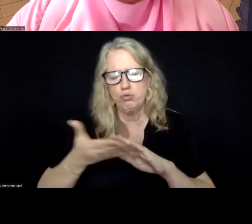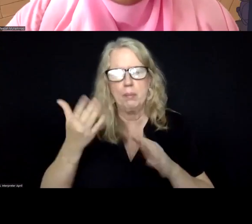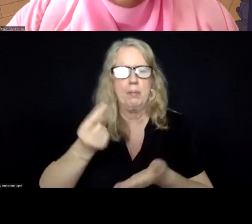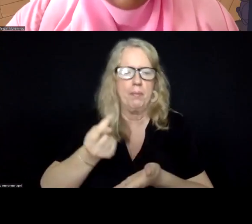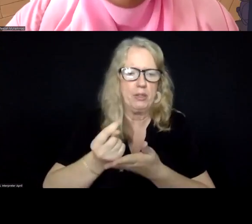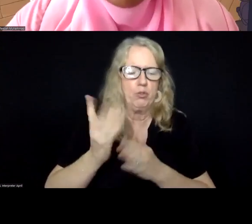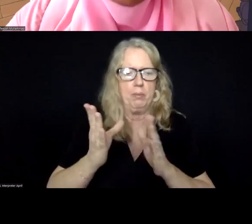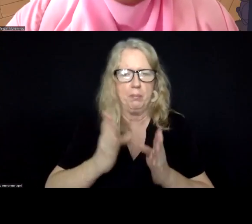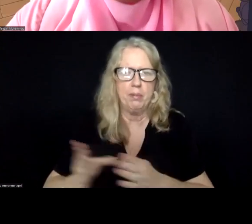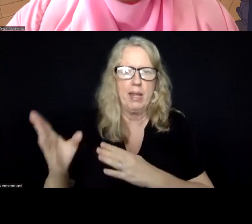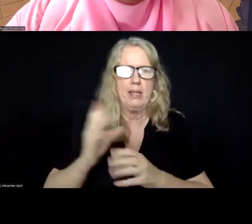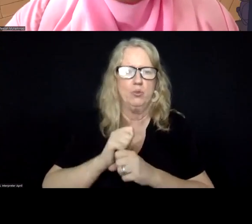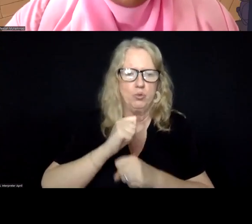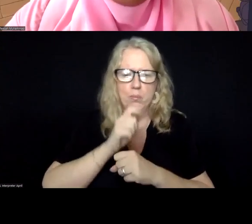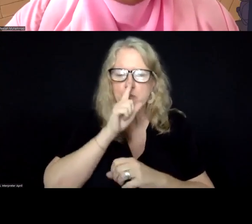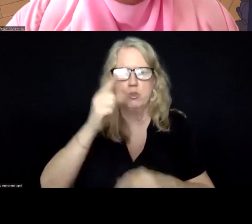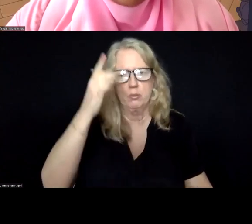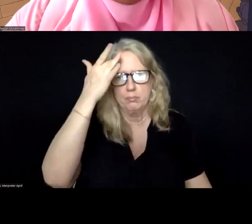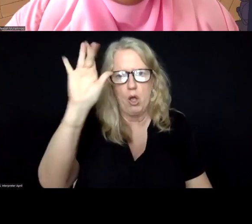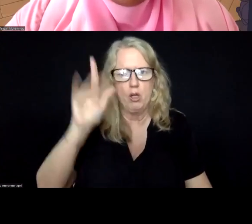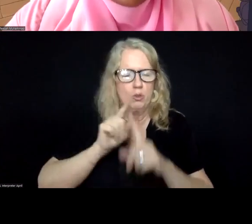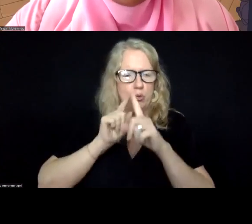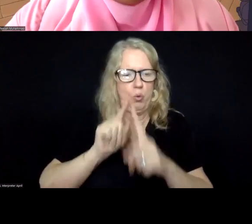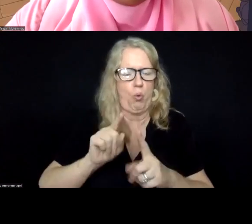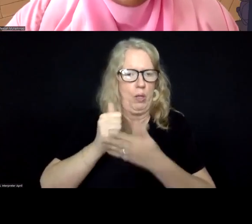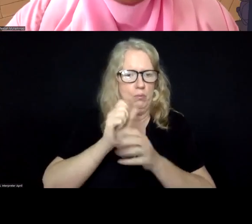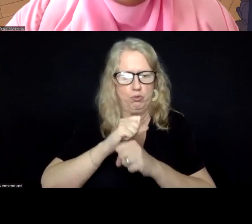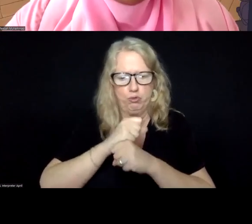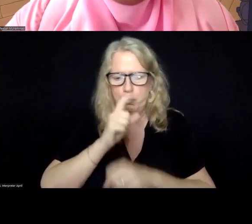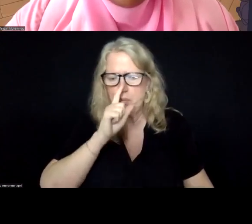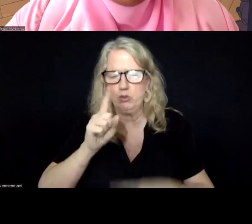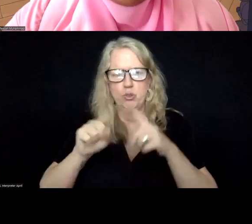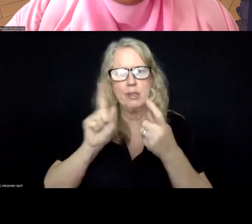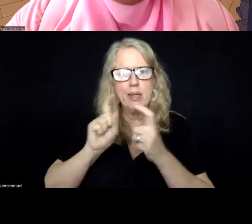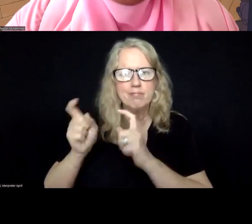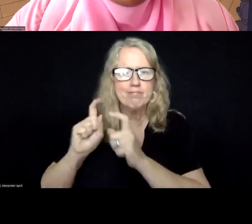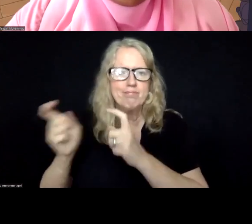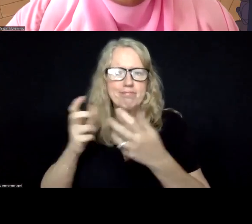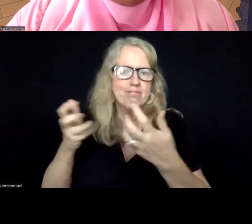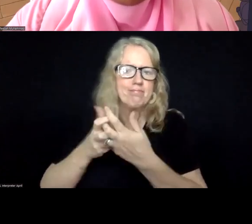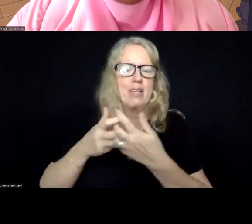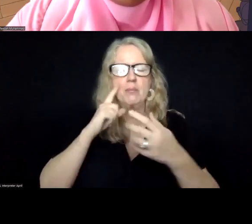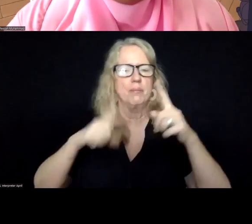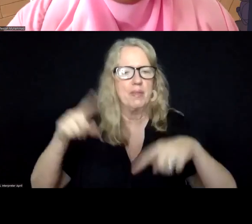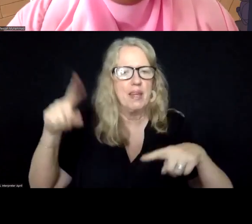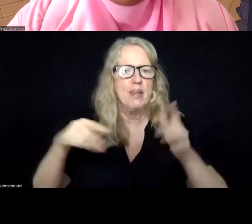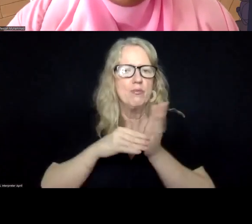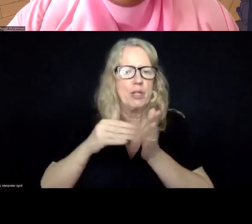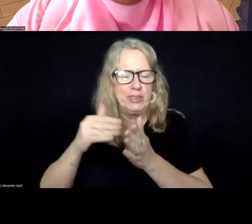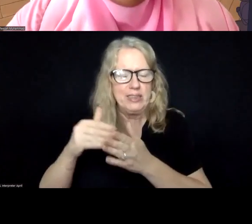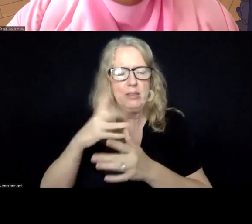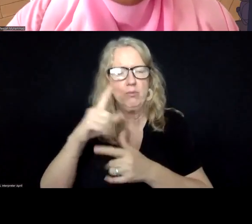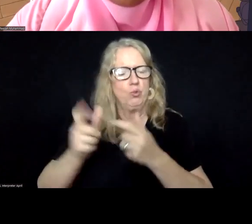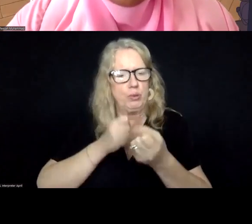plan to ensure that they have the SMART goals to help ensure that it can be customized, their frequency and different various things, and to help